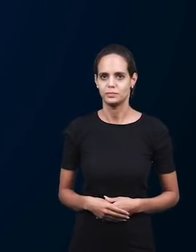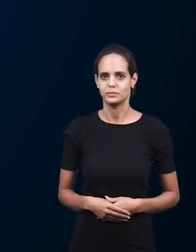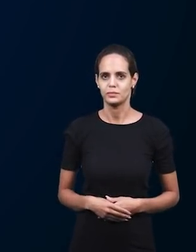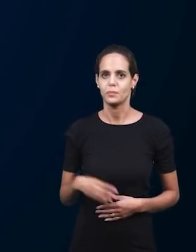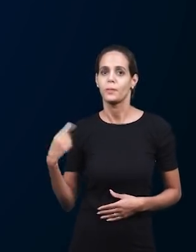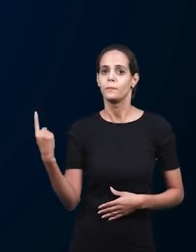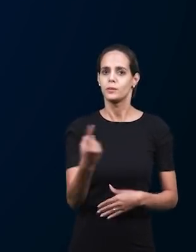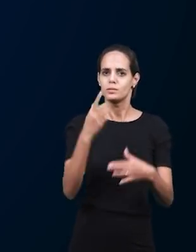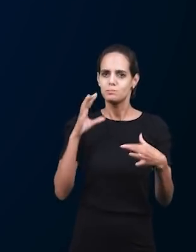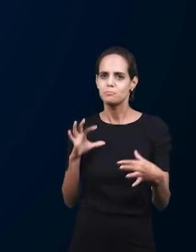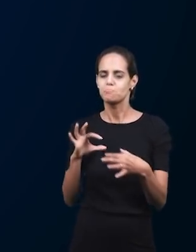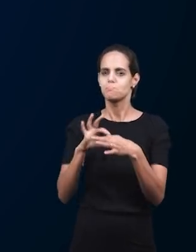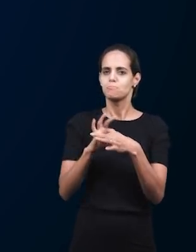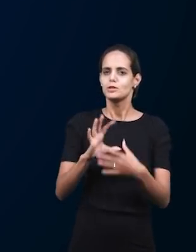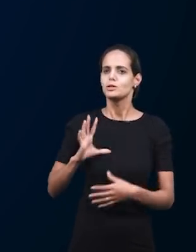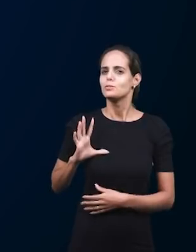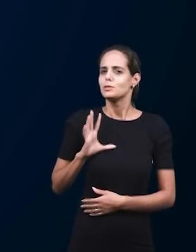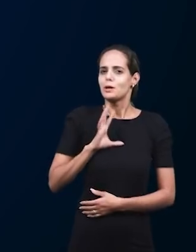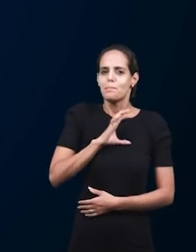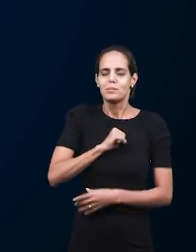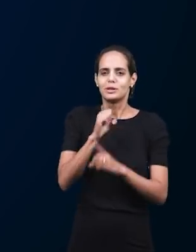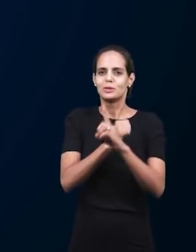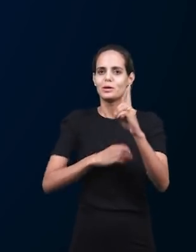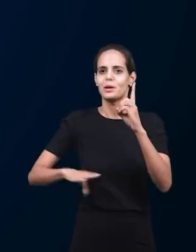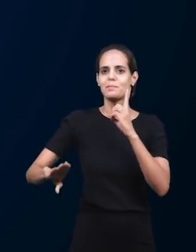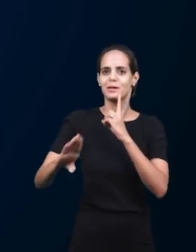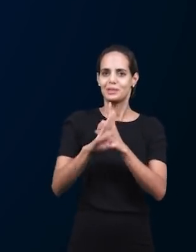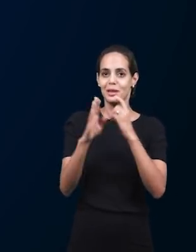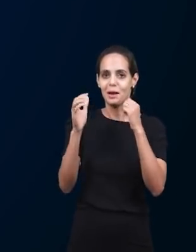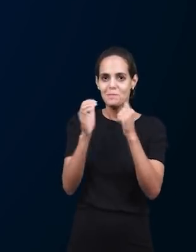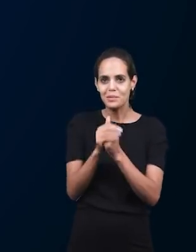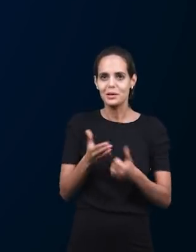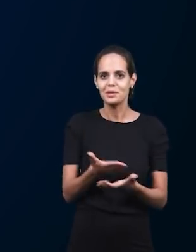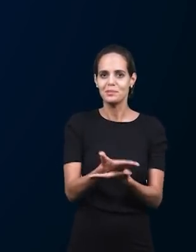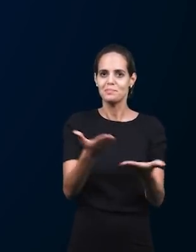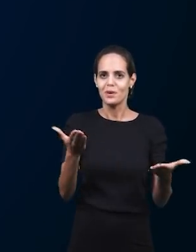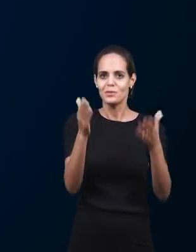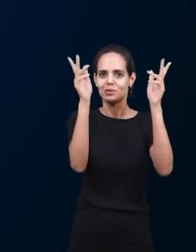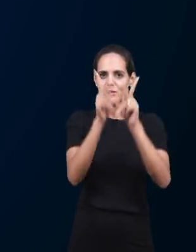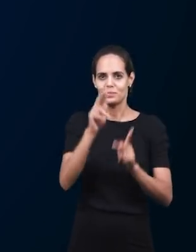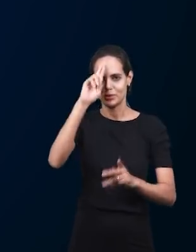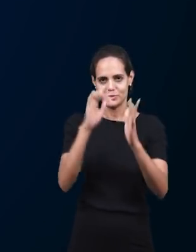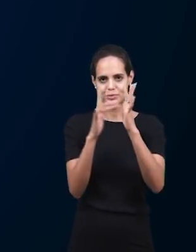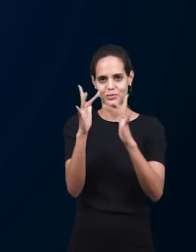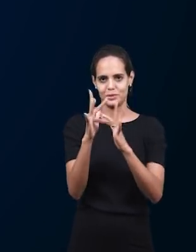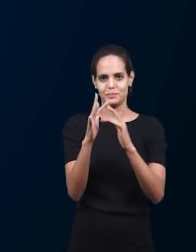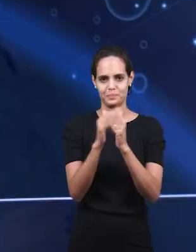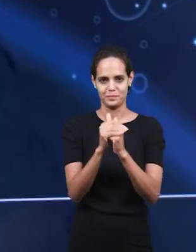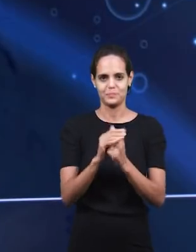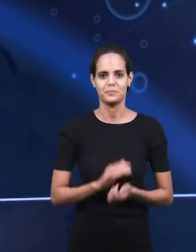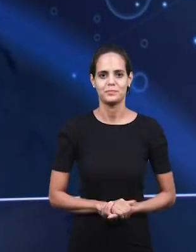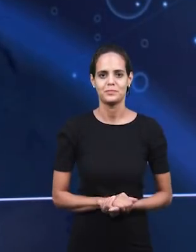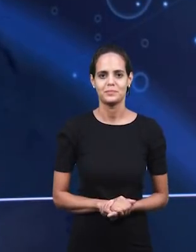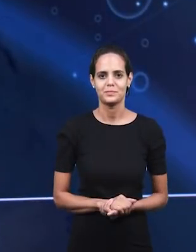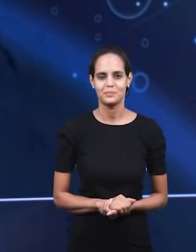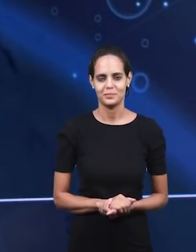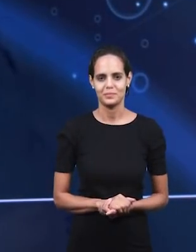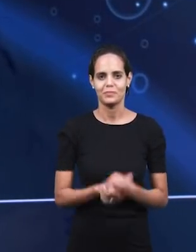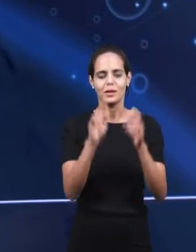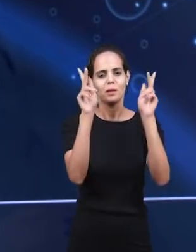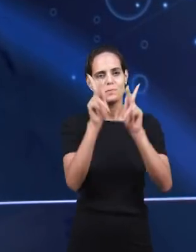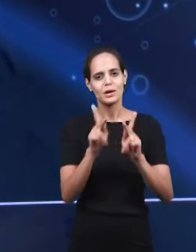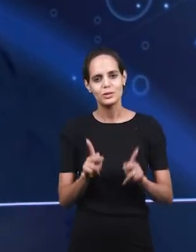we are loving Him so much more. Amen, brethren. The peace of the Lord Jesus Christ. Pastor Cesário,